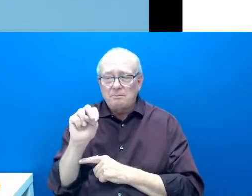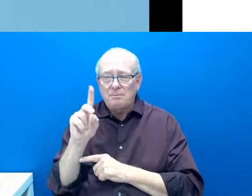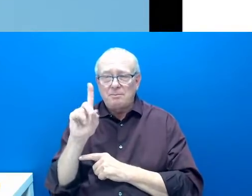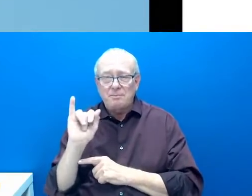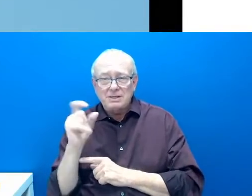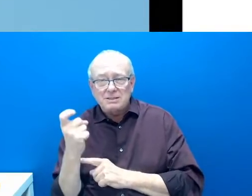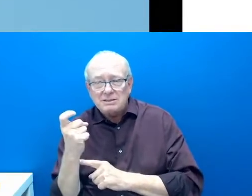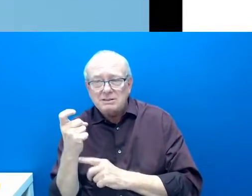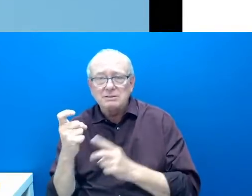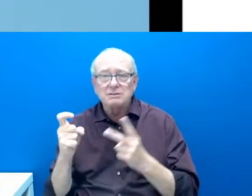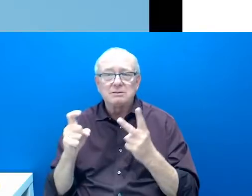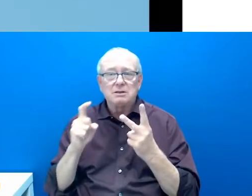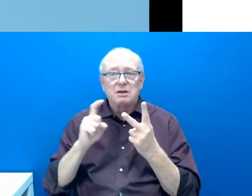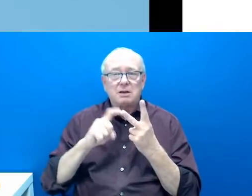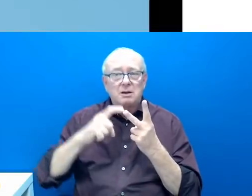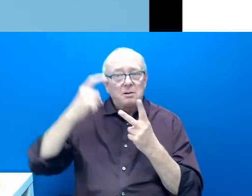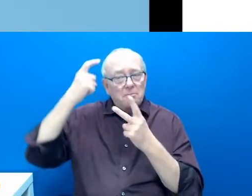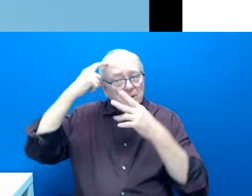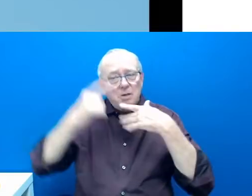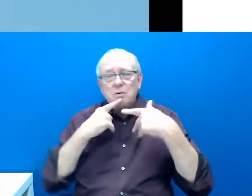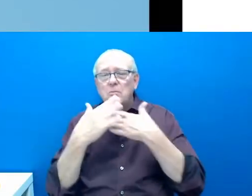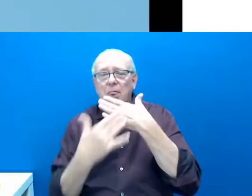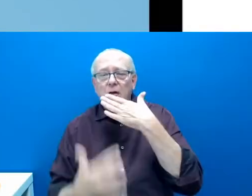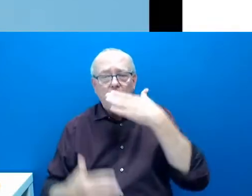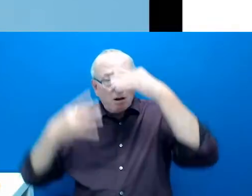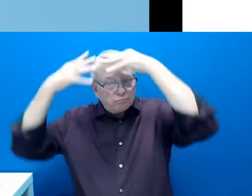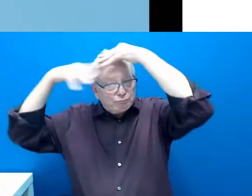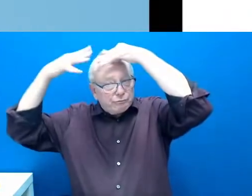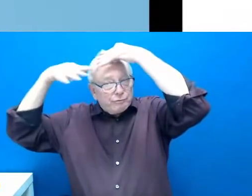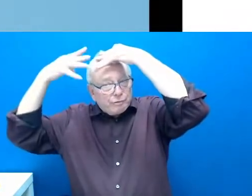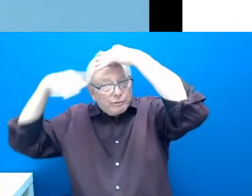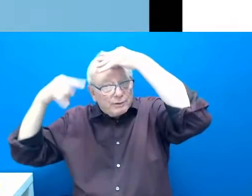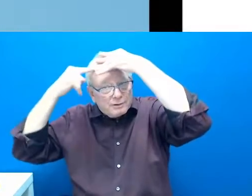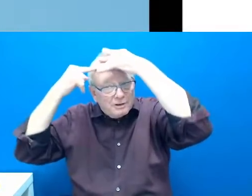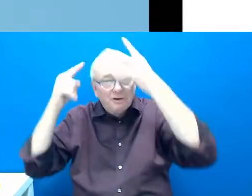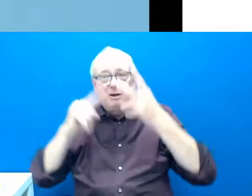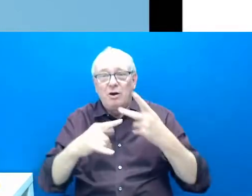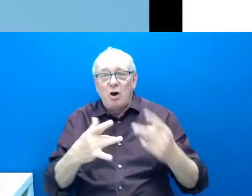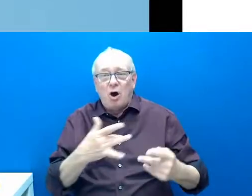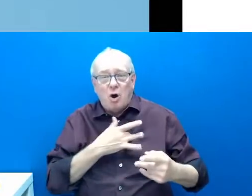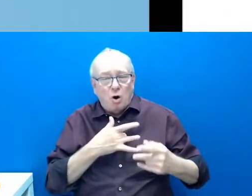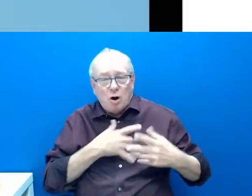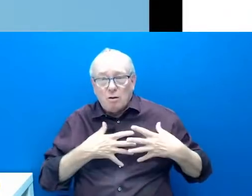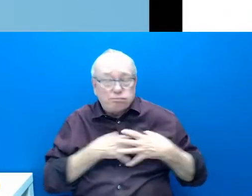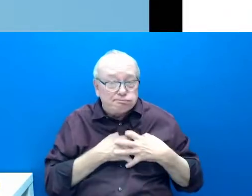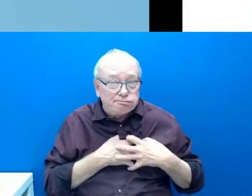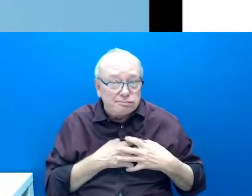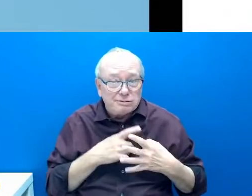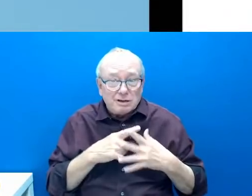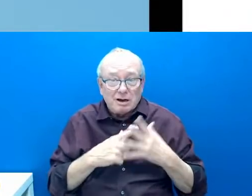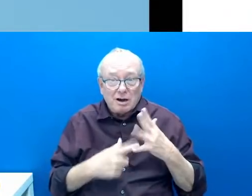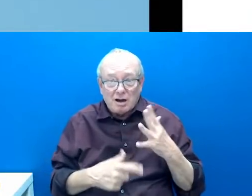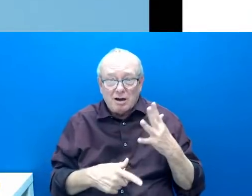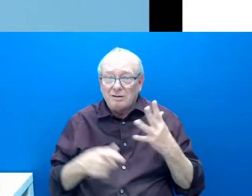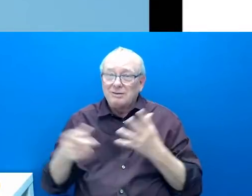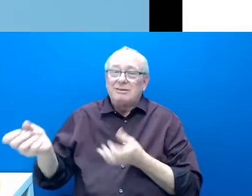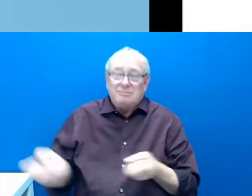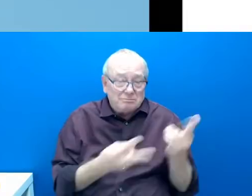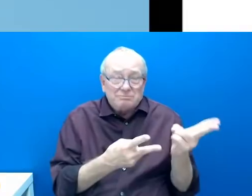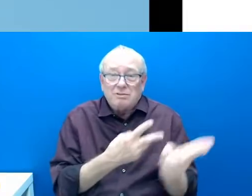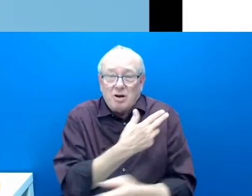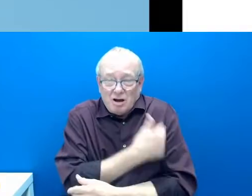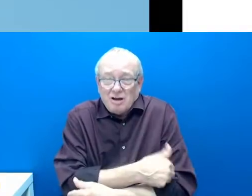brain bleed or some cardiac event or something, you will still be cared for. And so we don't want people waiting at home